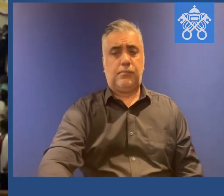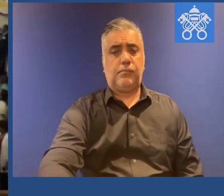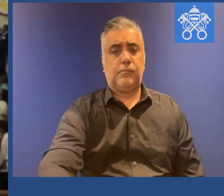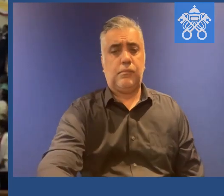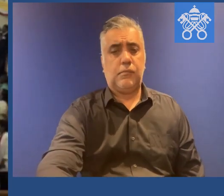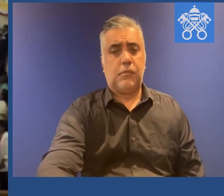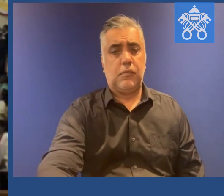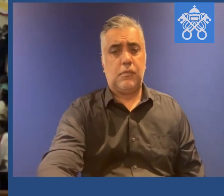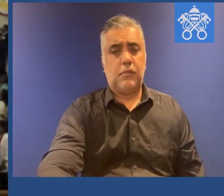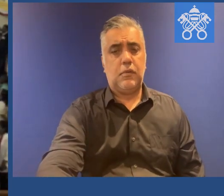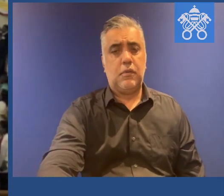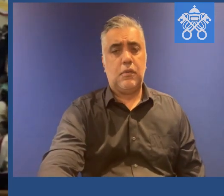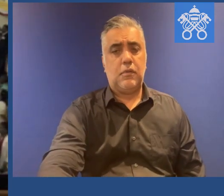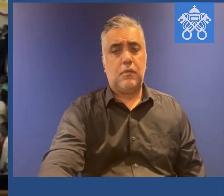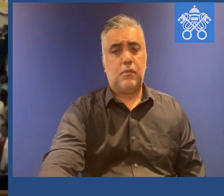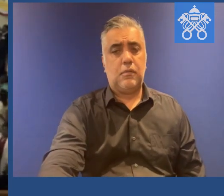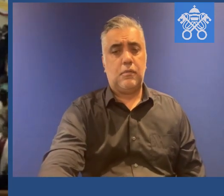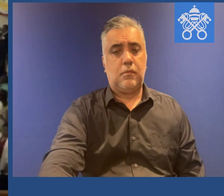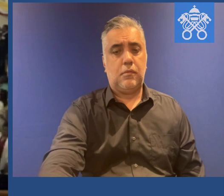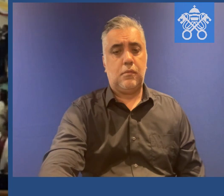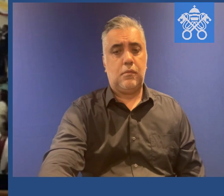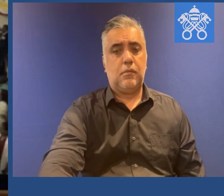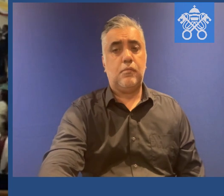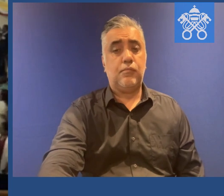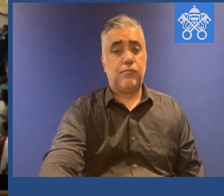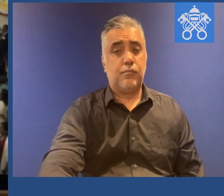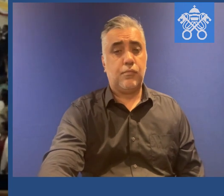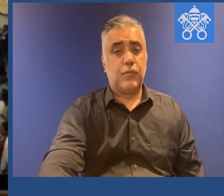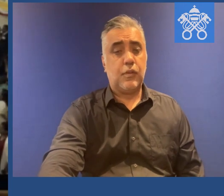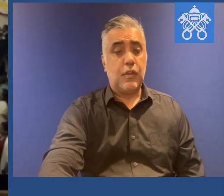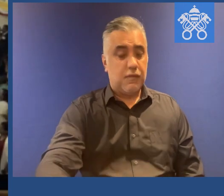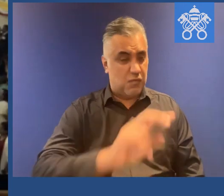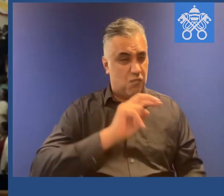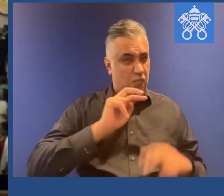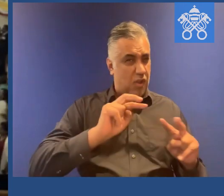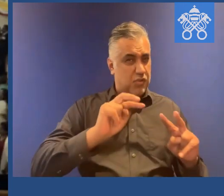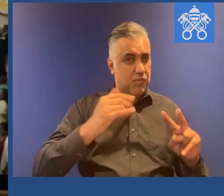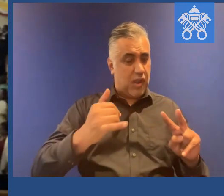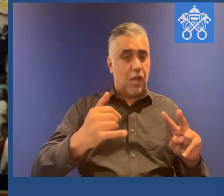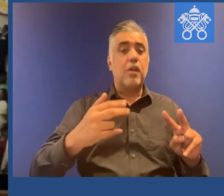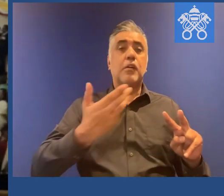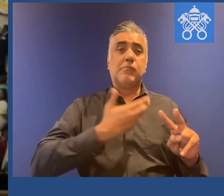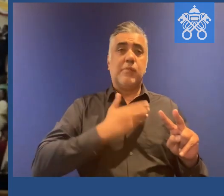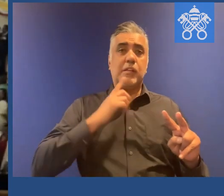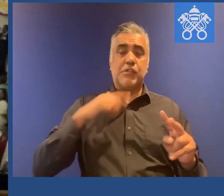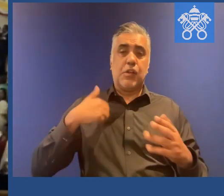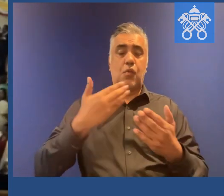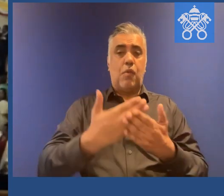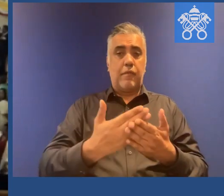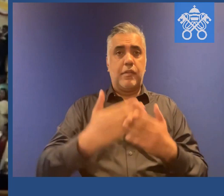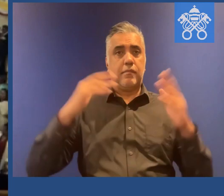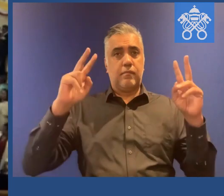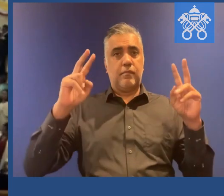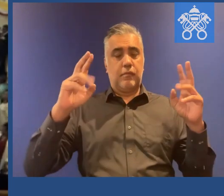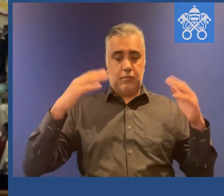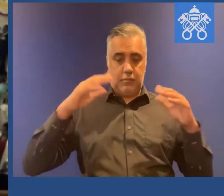For those of you watching the video feed, you can see the Holy Father has arrived in the body of